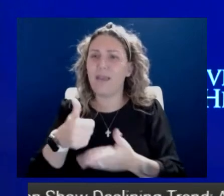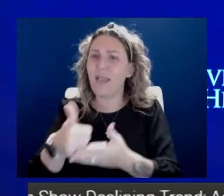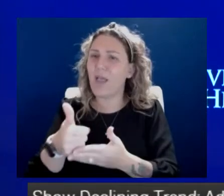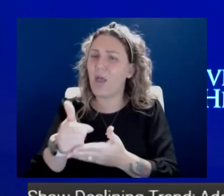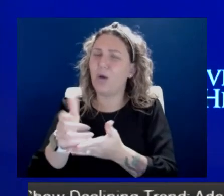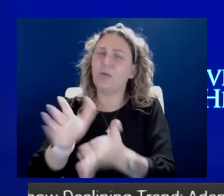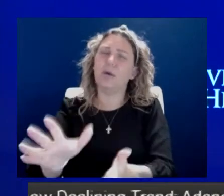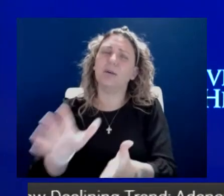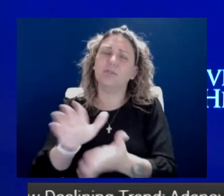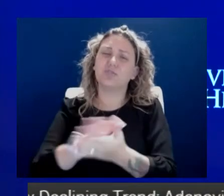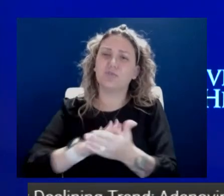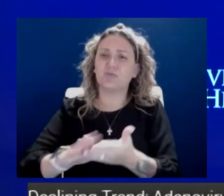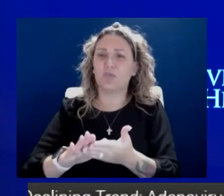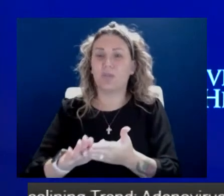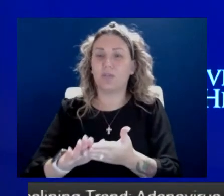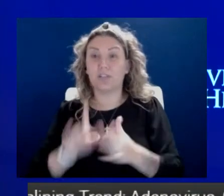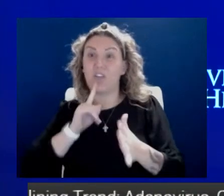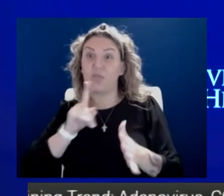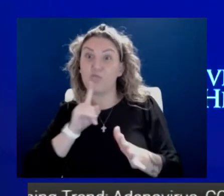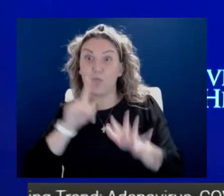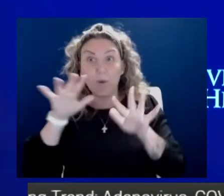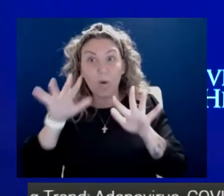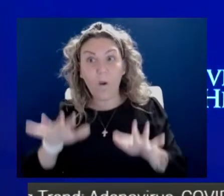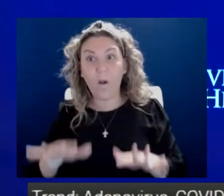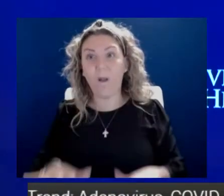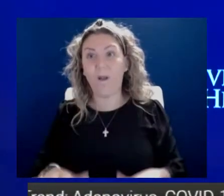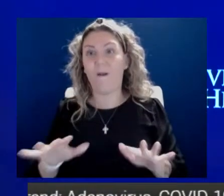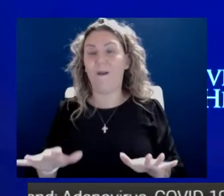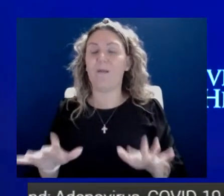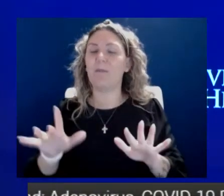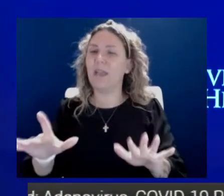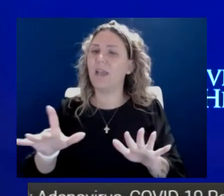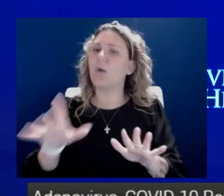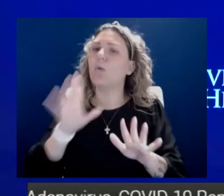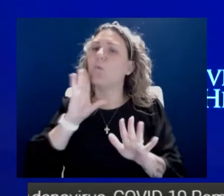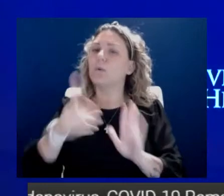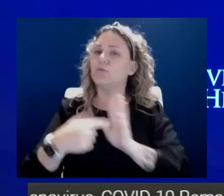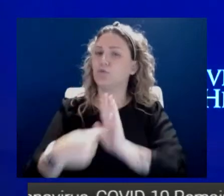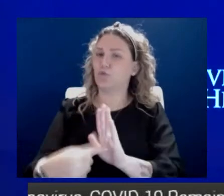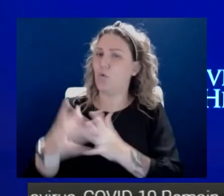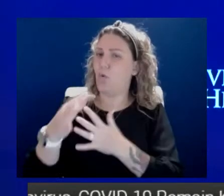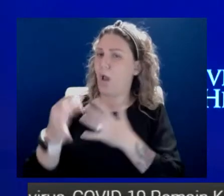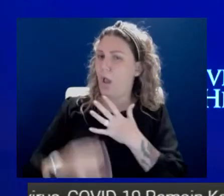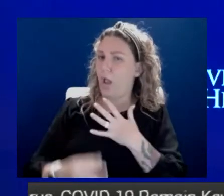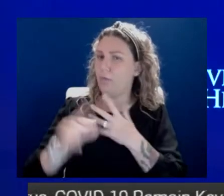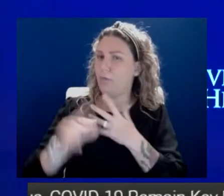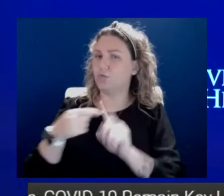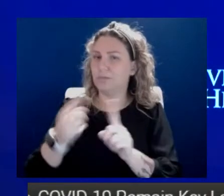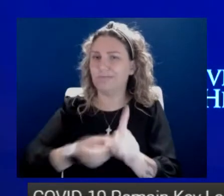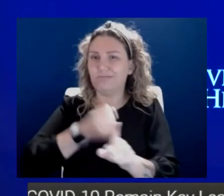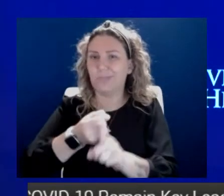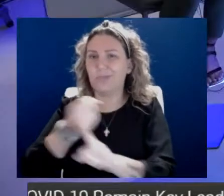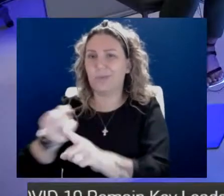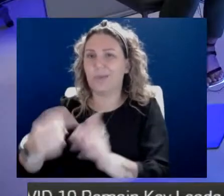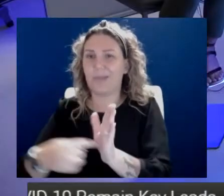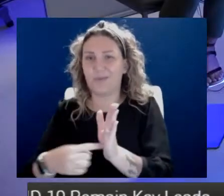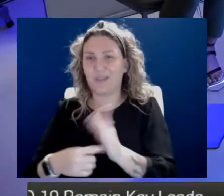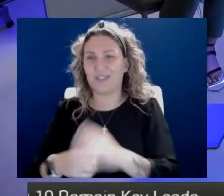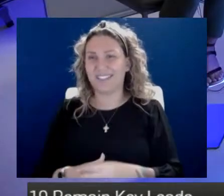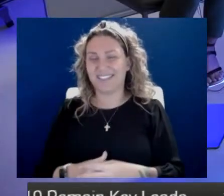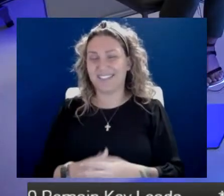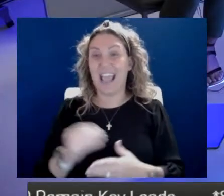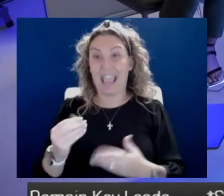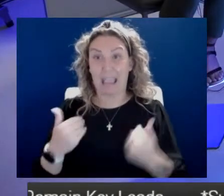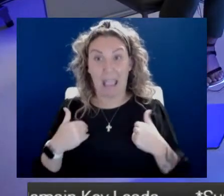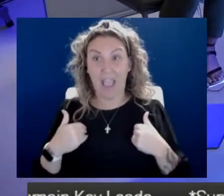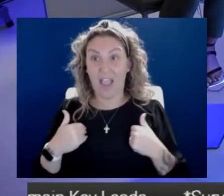They're incredibly calming, and they really show you the options that you have when you kind of get hit with some of these bills that you weren't aware of. There are options, so that's good to know.